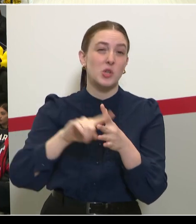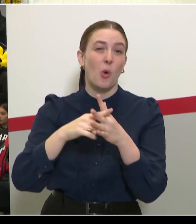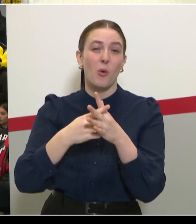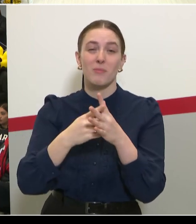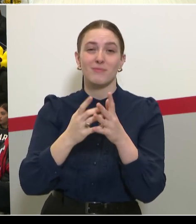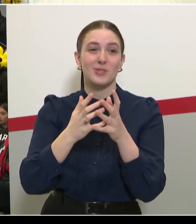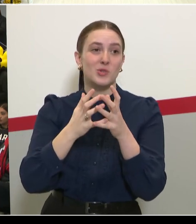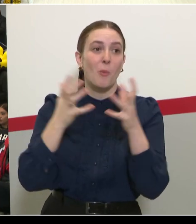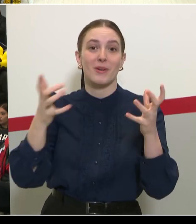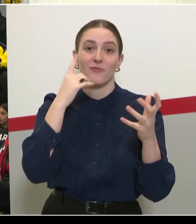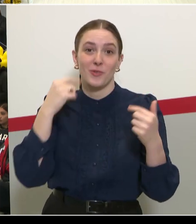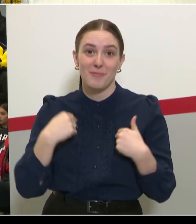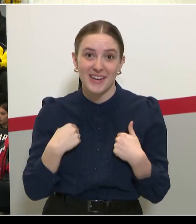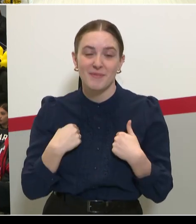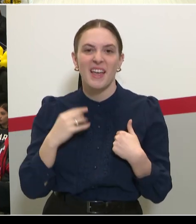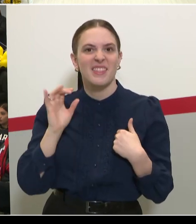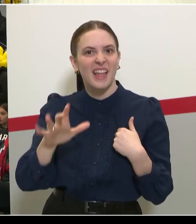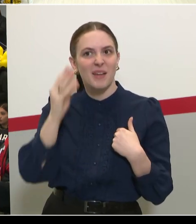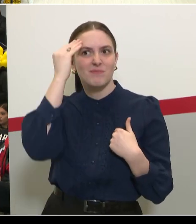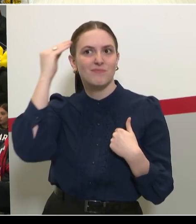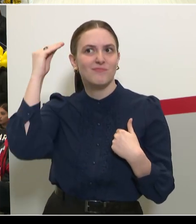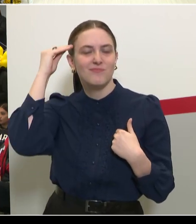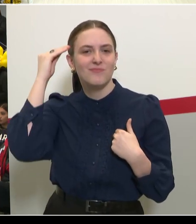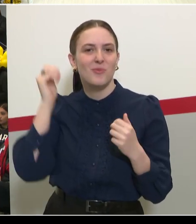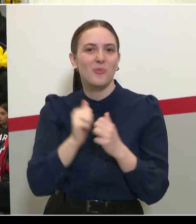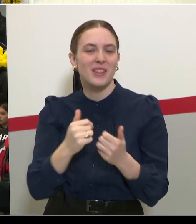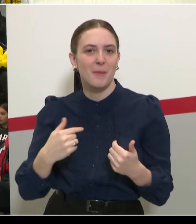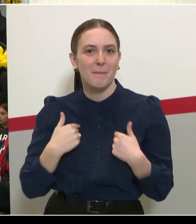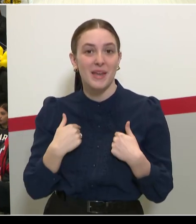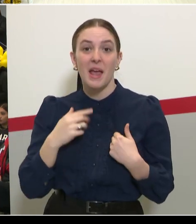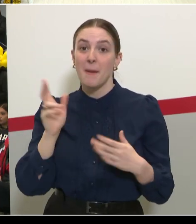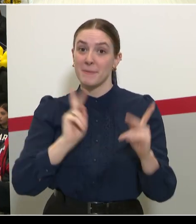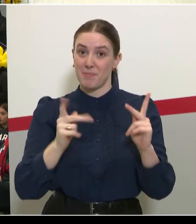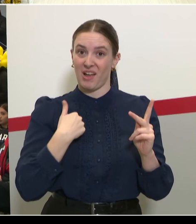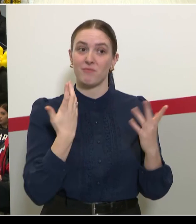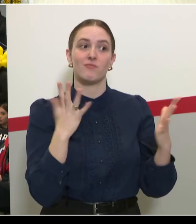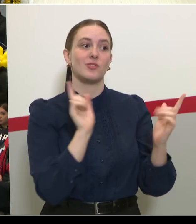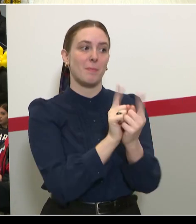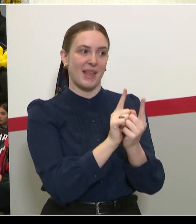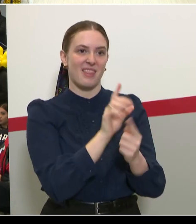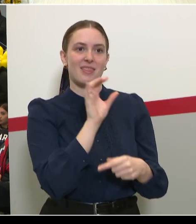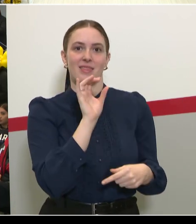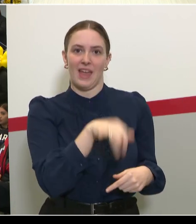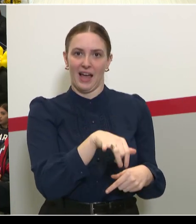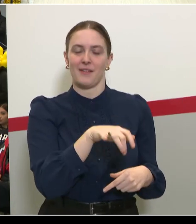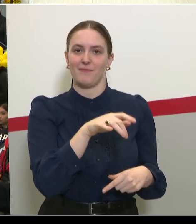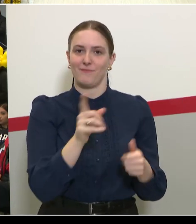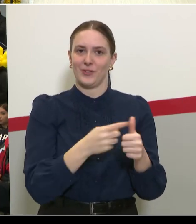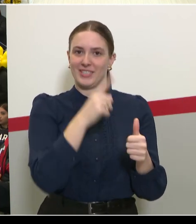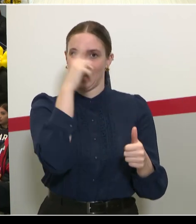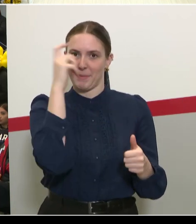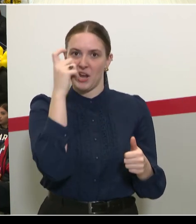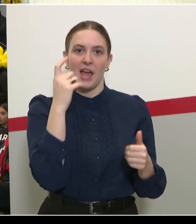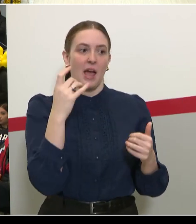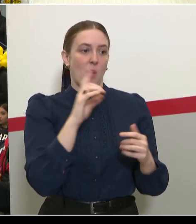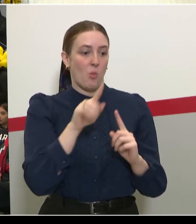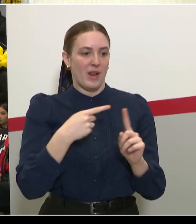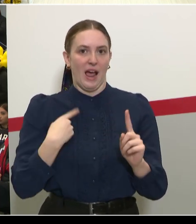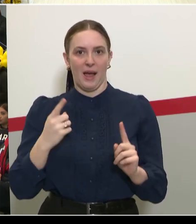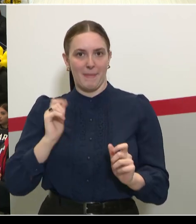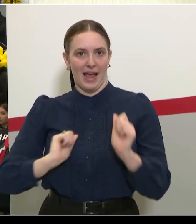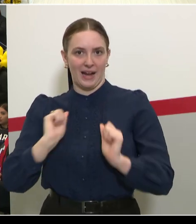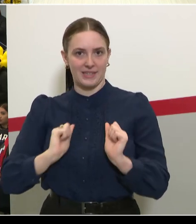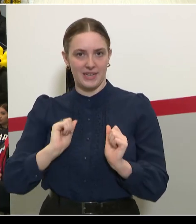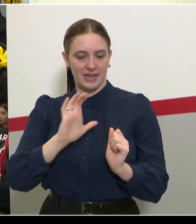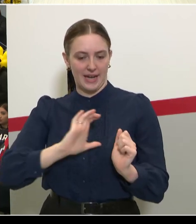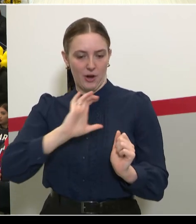there are people that I met that first summer that I have referenced in characters that I have played. But I look forward